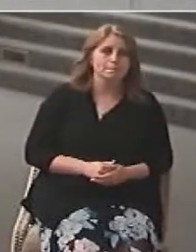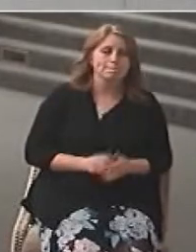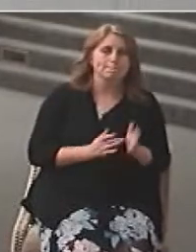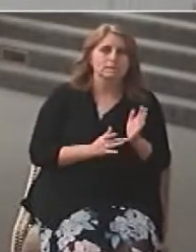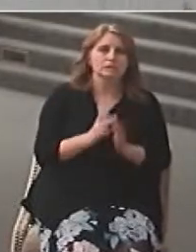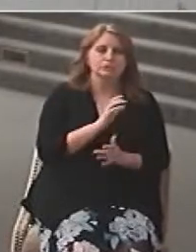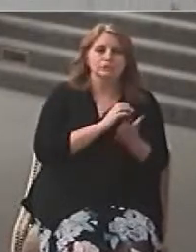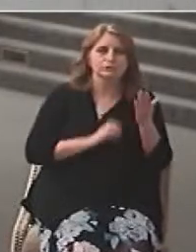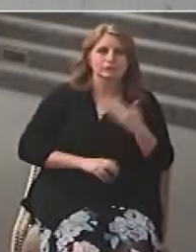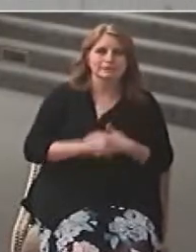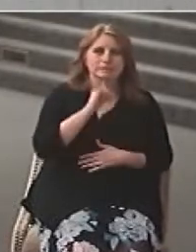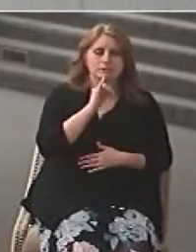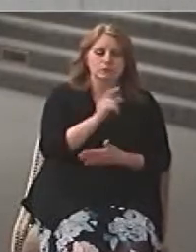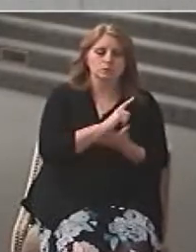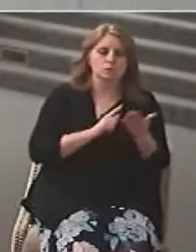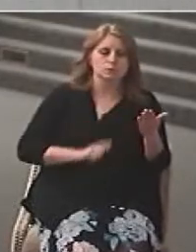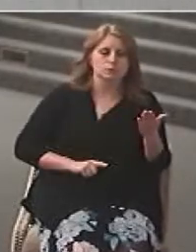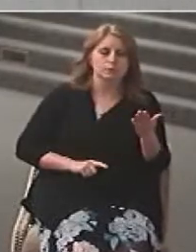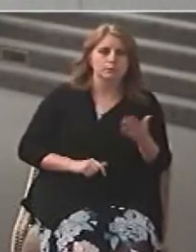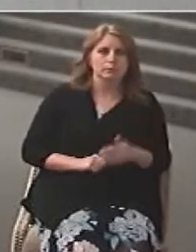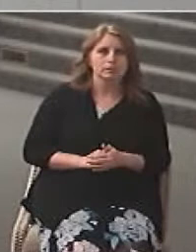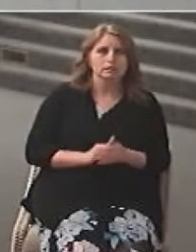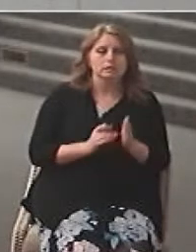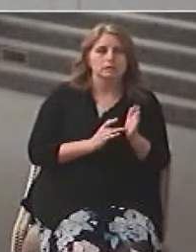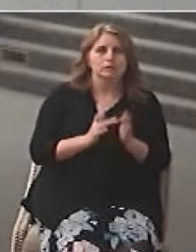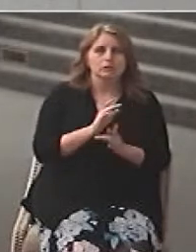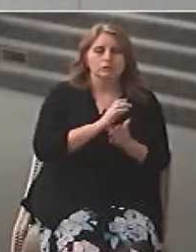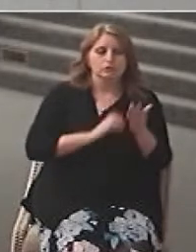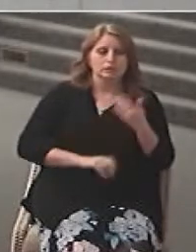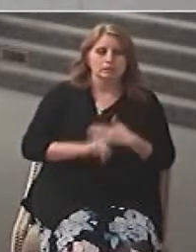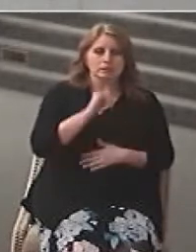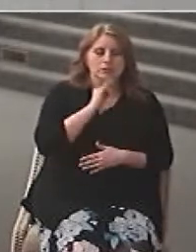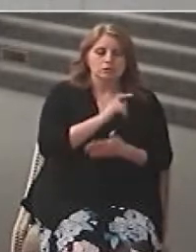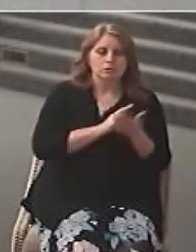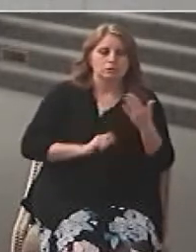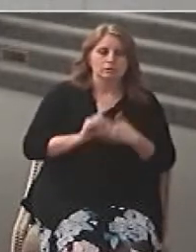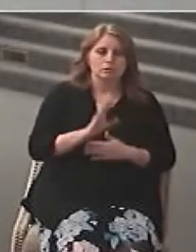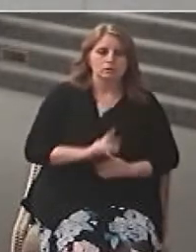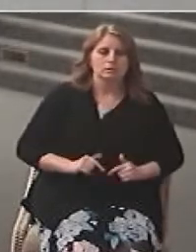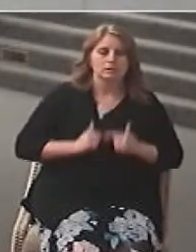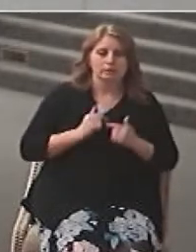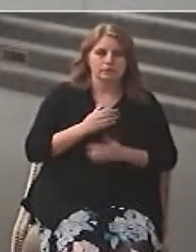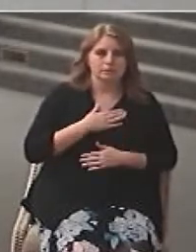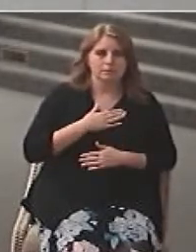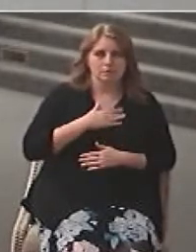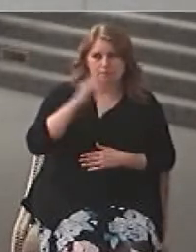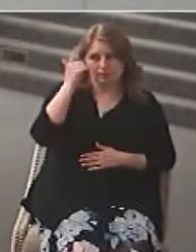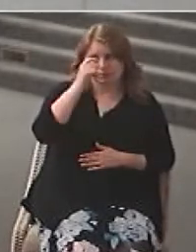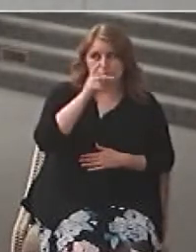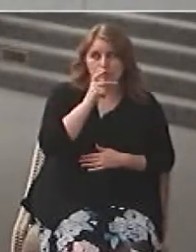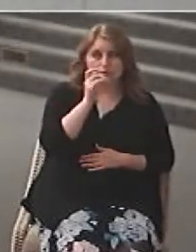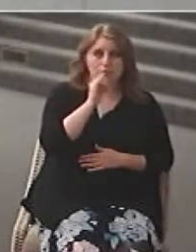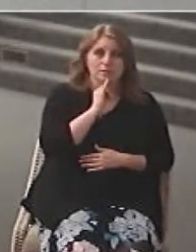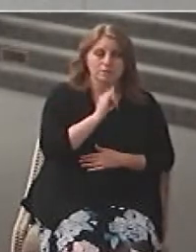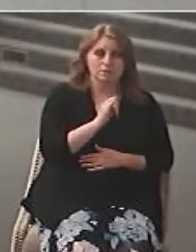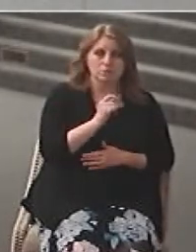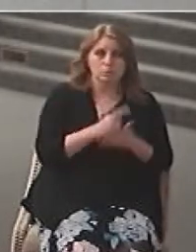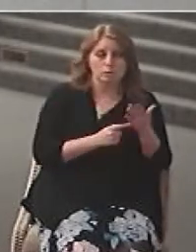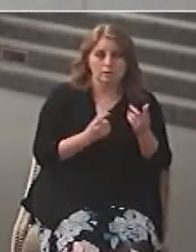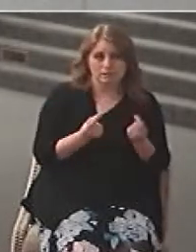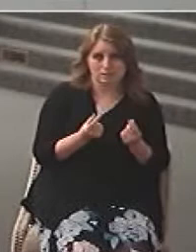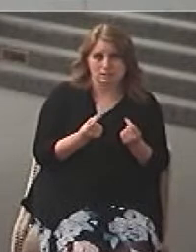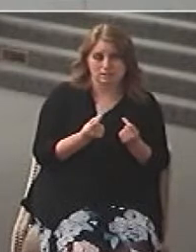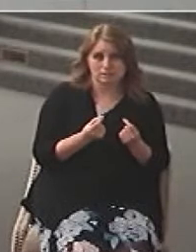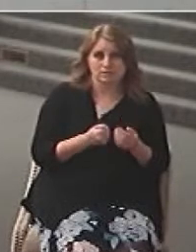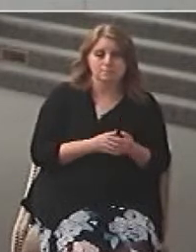Jesus Christ is Lord. Jesus Christ is the Lord of your life and mine because of who He is and what He does.